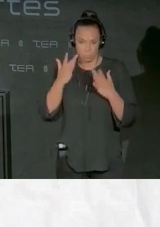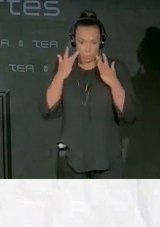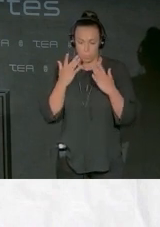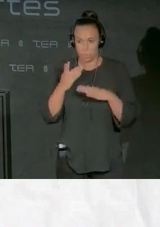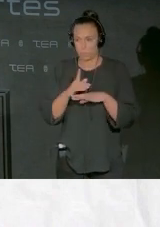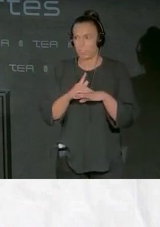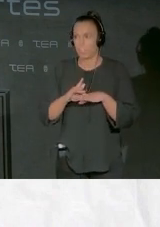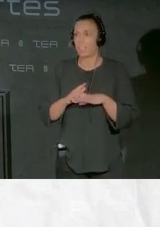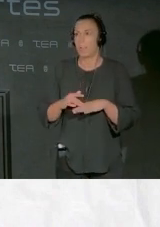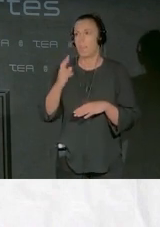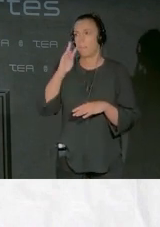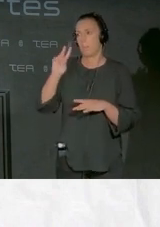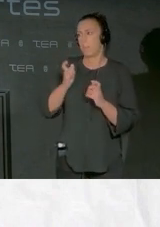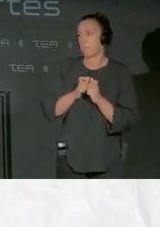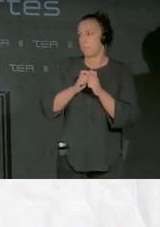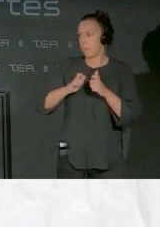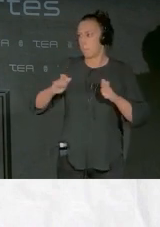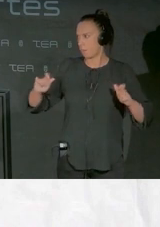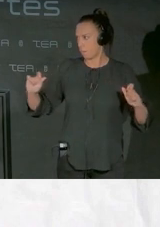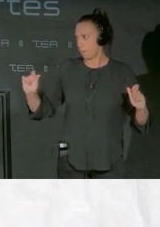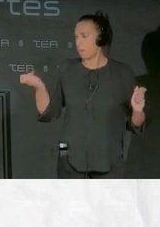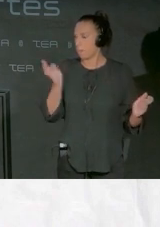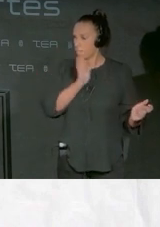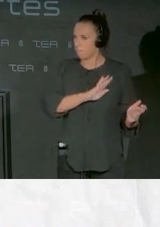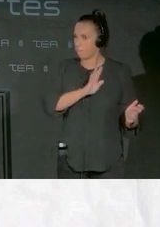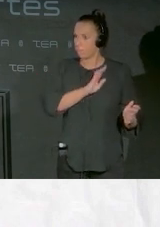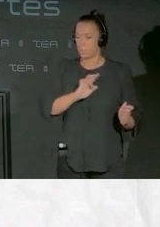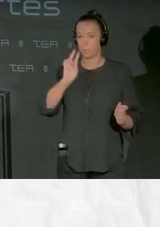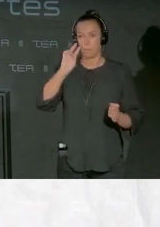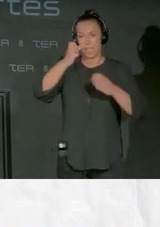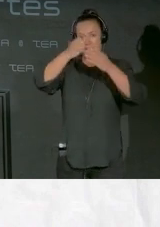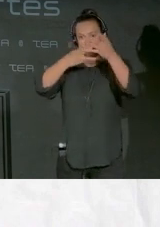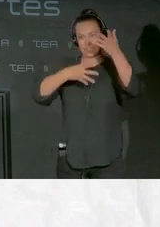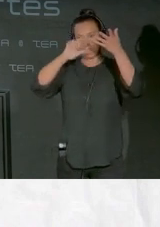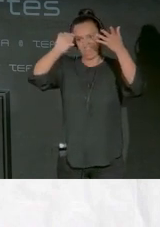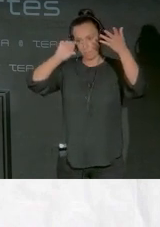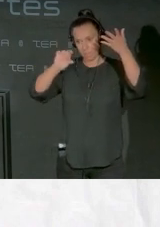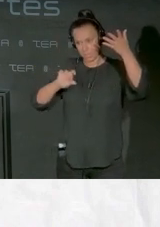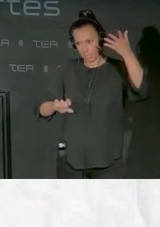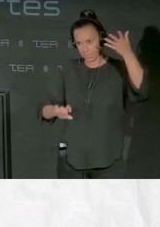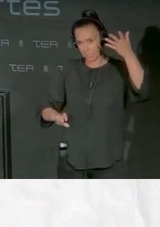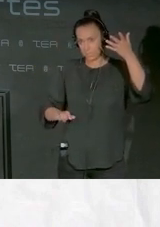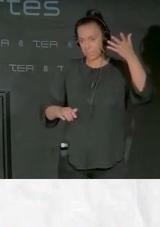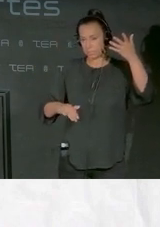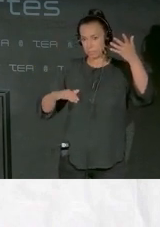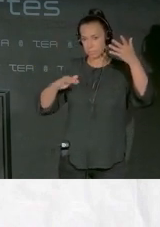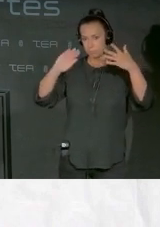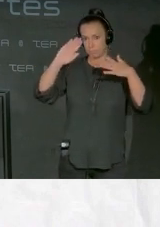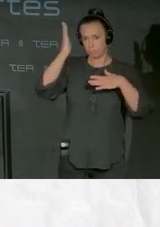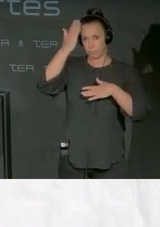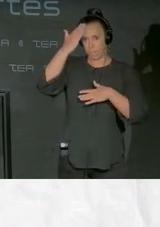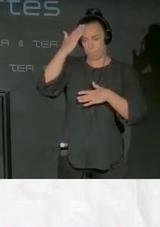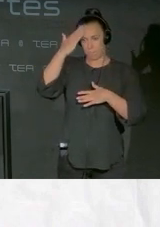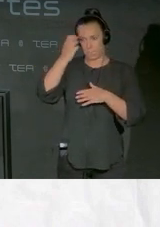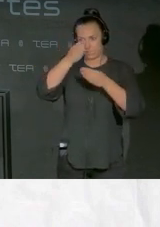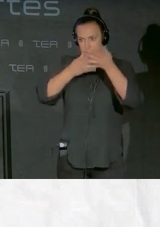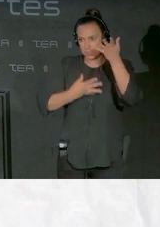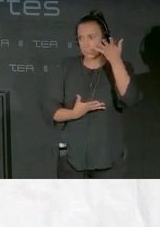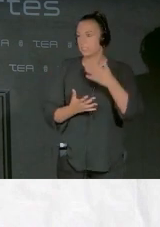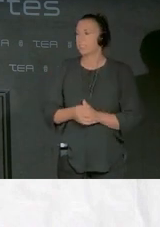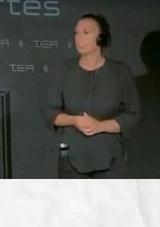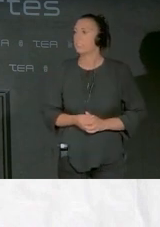This is the list of top video games companies, of which one, Ubisoft from France,